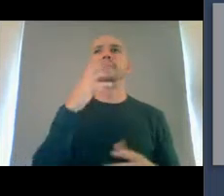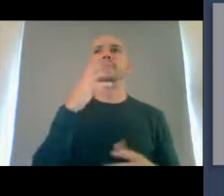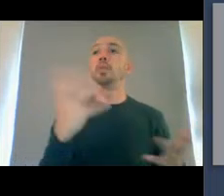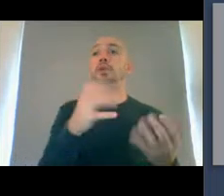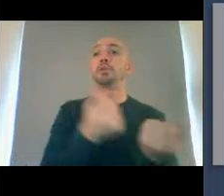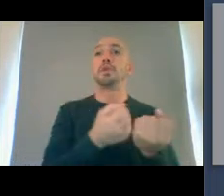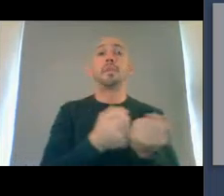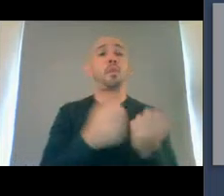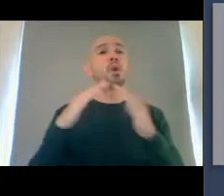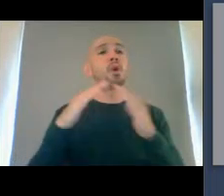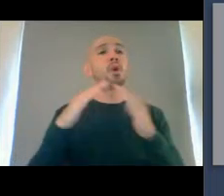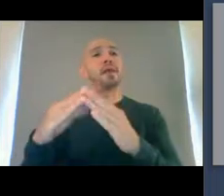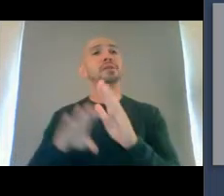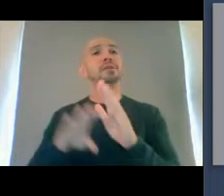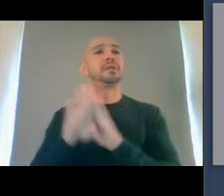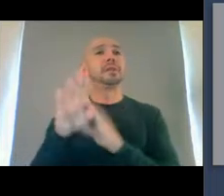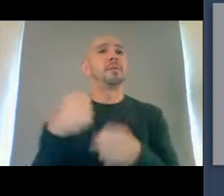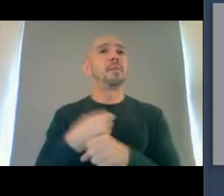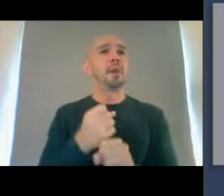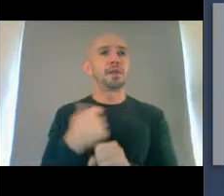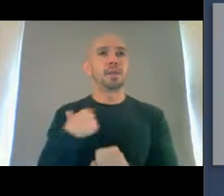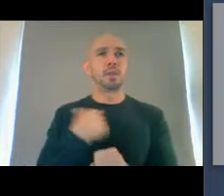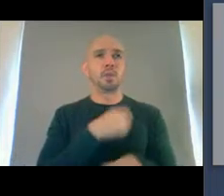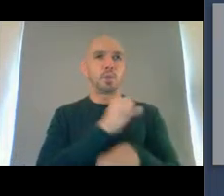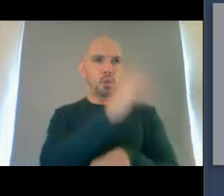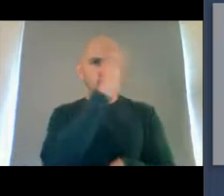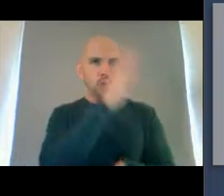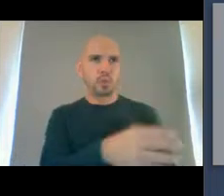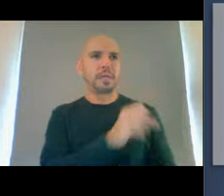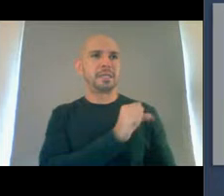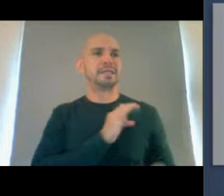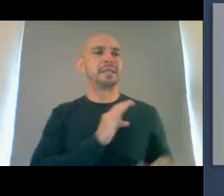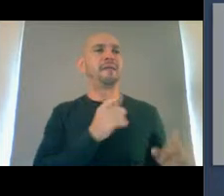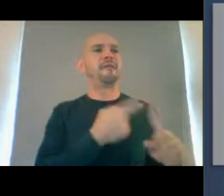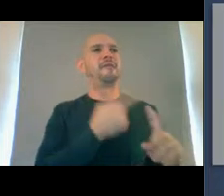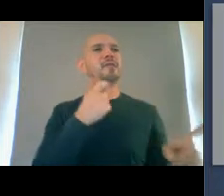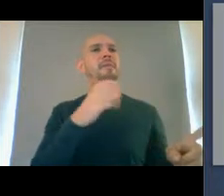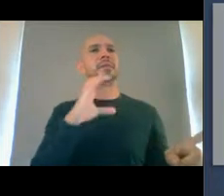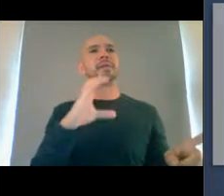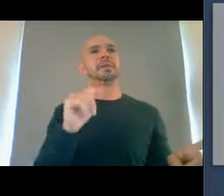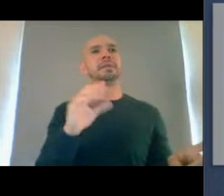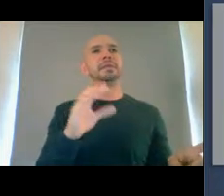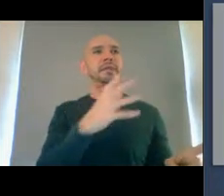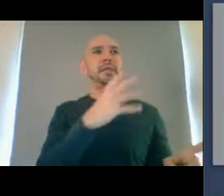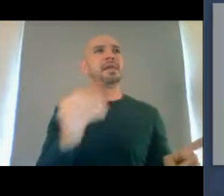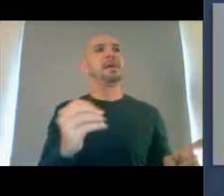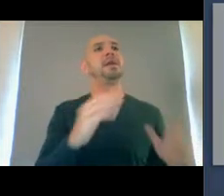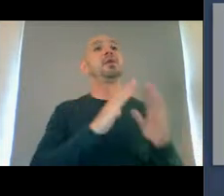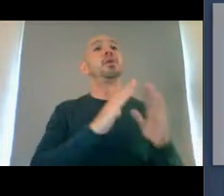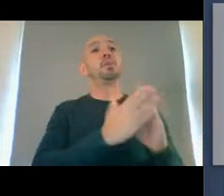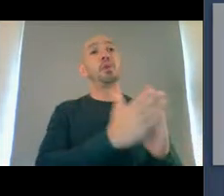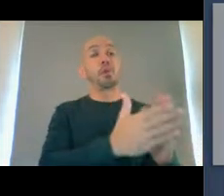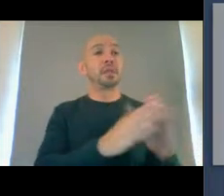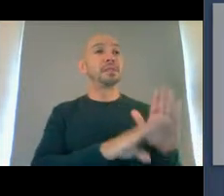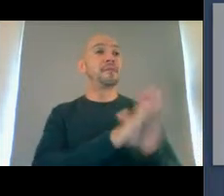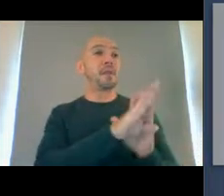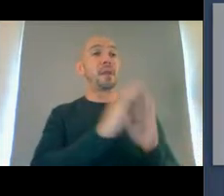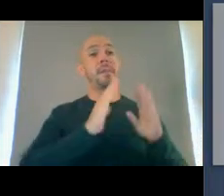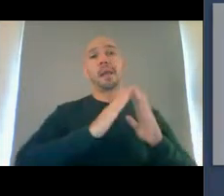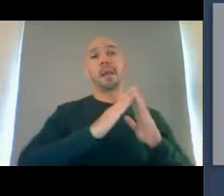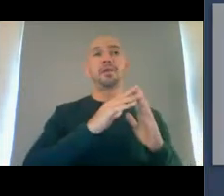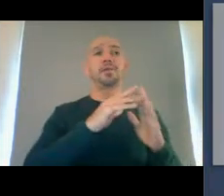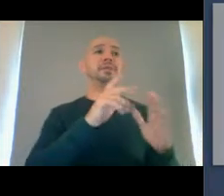production so we work directly with staff from the california department of housing and community development to incorporate information